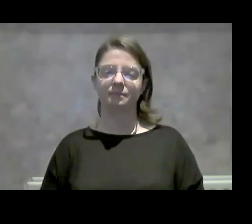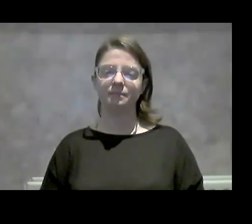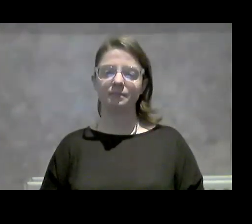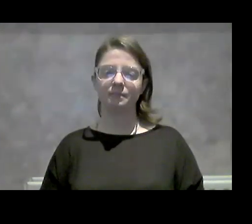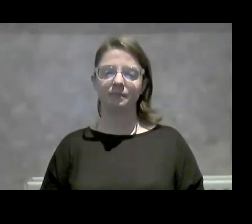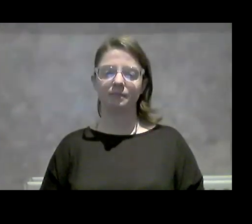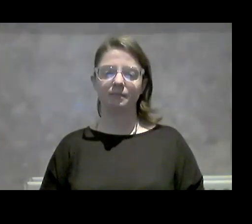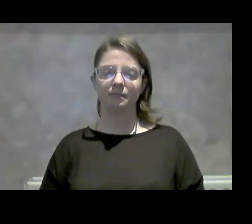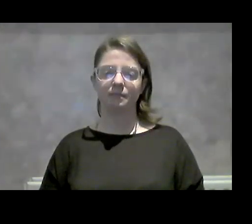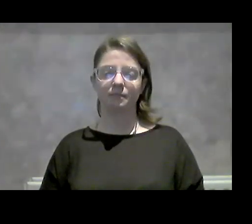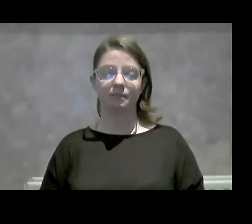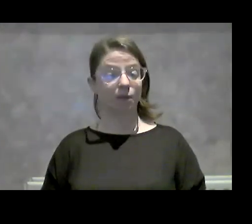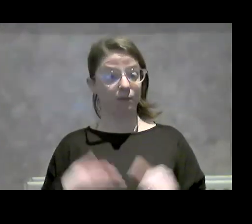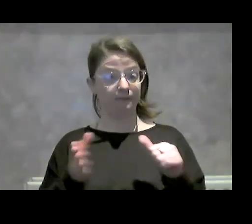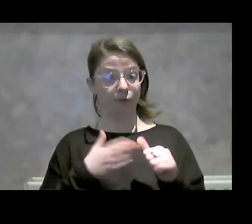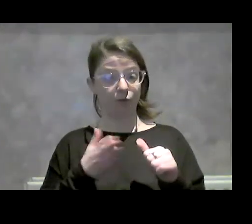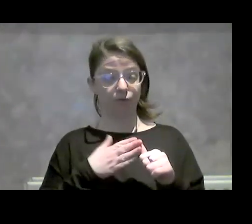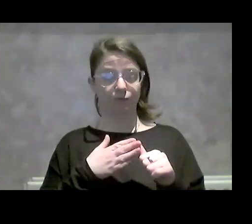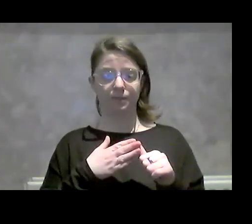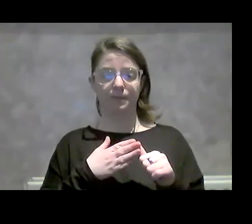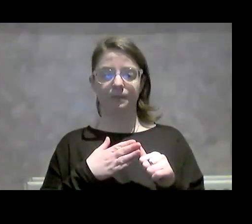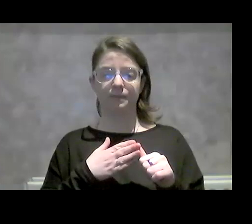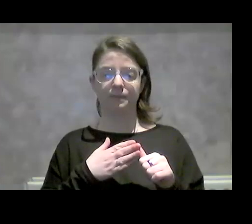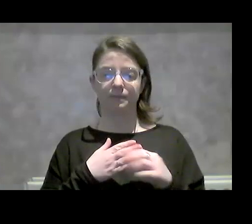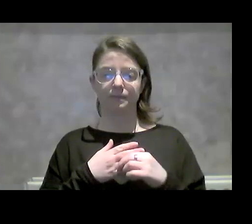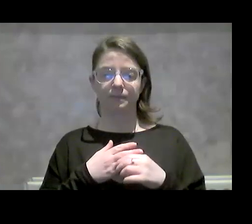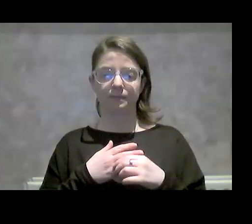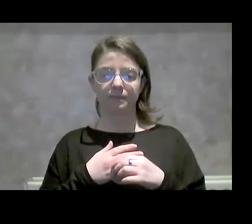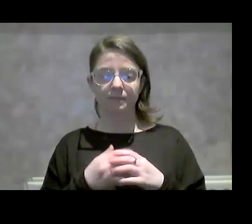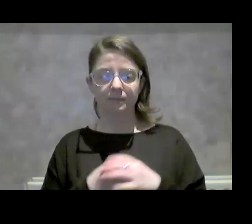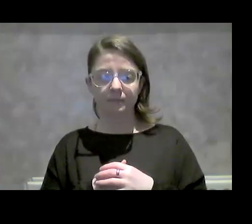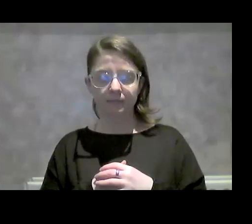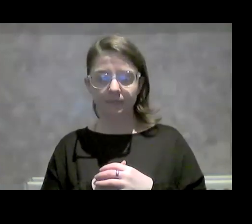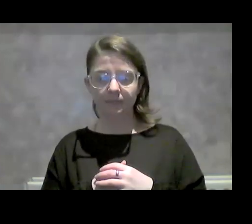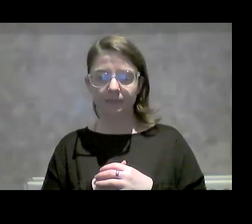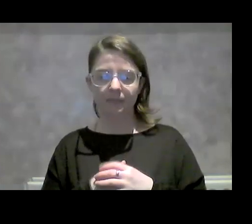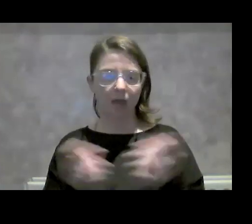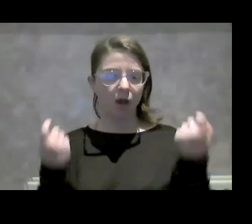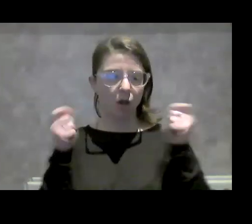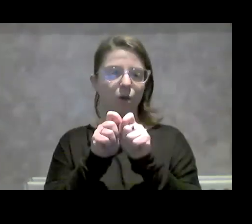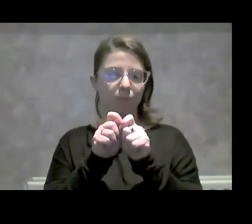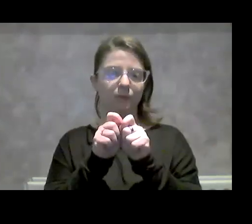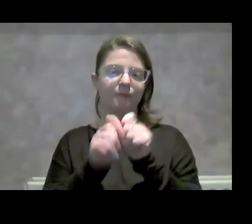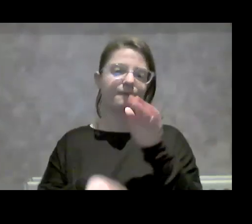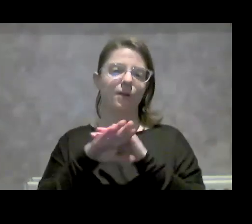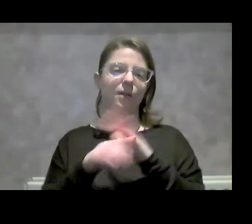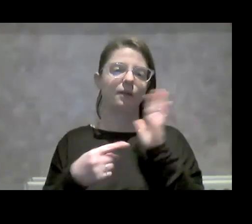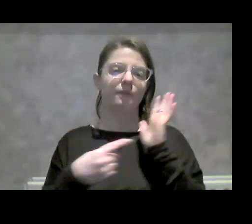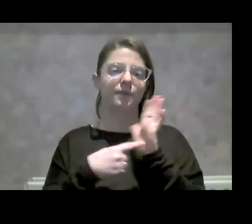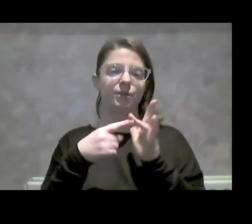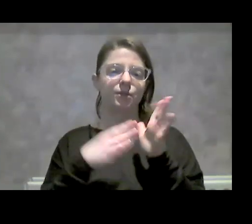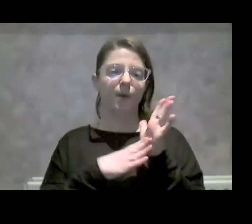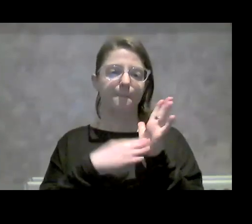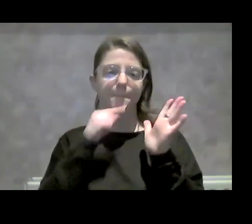Okay, this first one. The book, sorry, is called A Cupboard Full of Tomboys. And this is